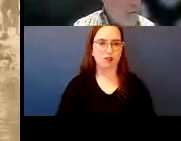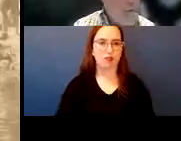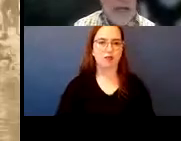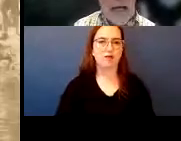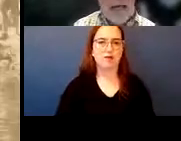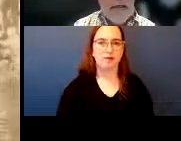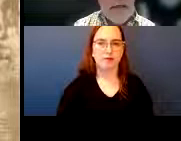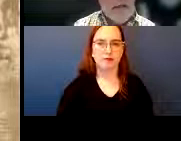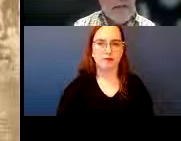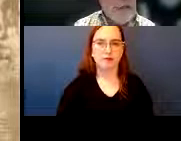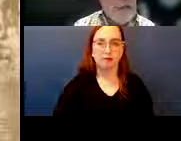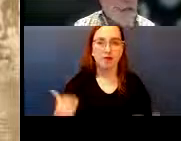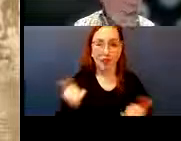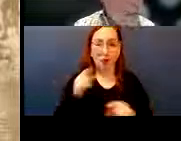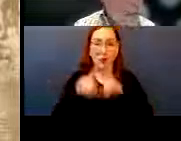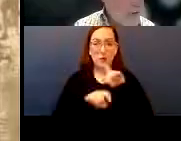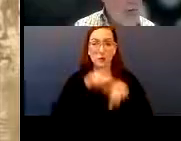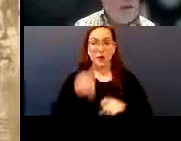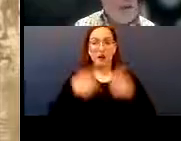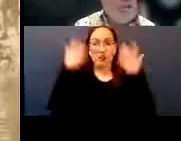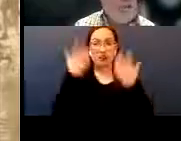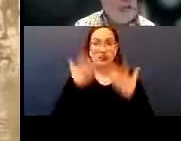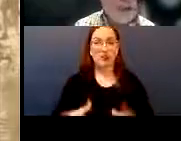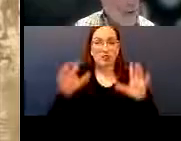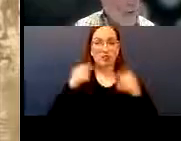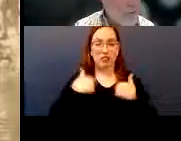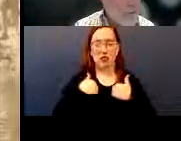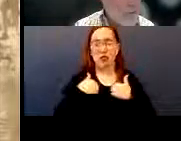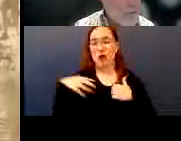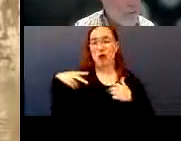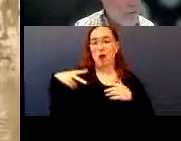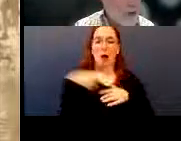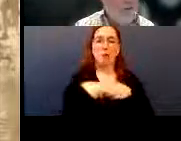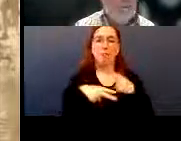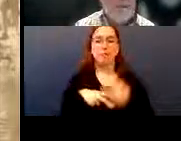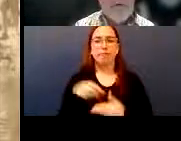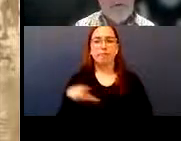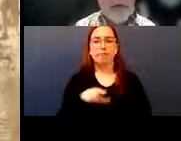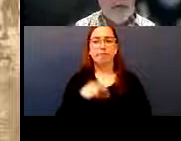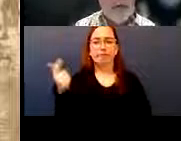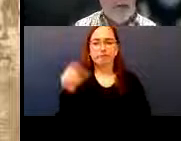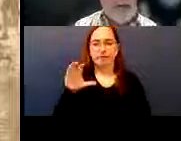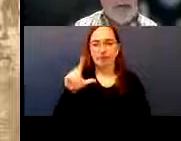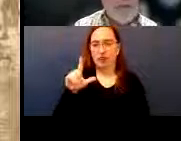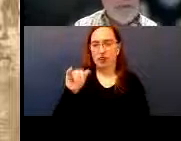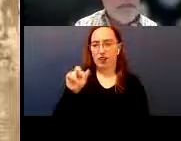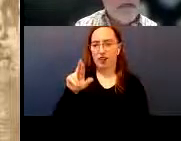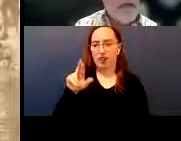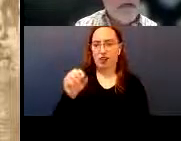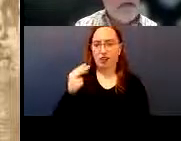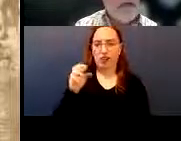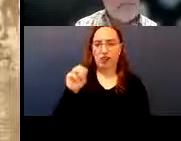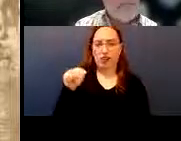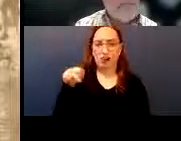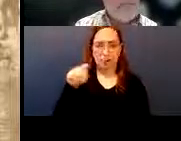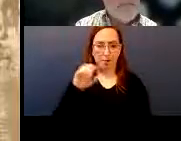And with that, I'd like to turn the presentation over to Claire Hempel, who will walk you through these plan concepts